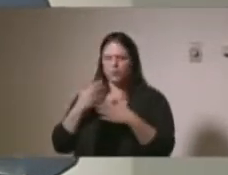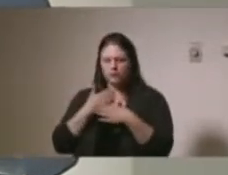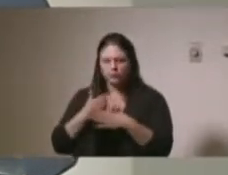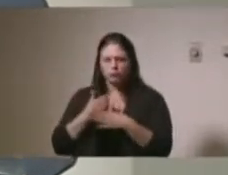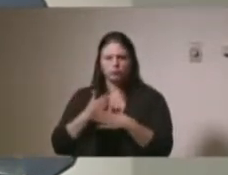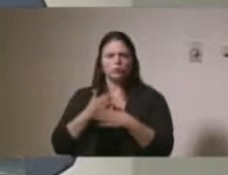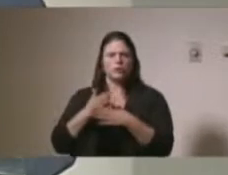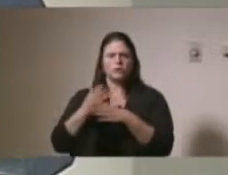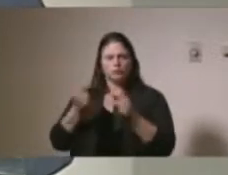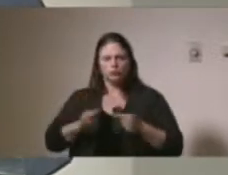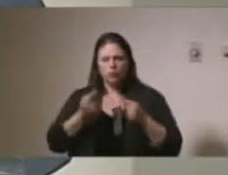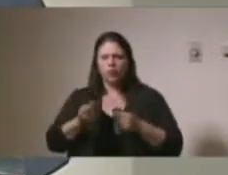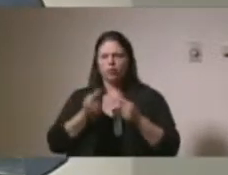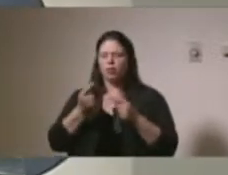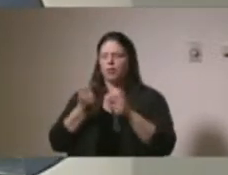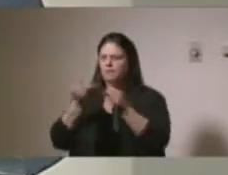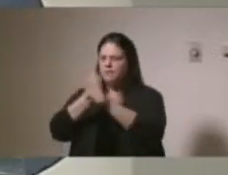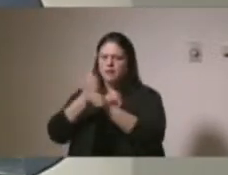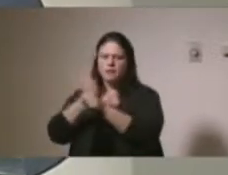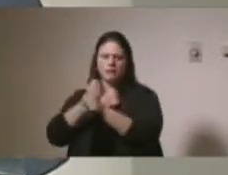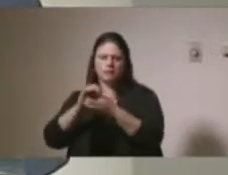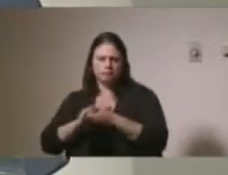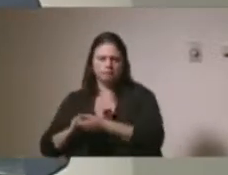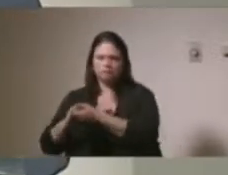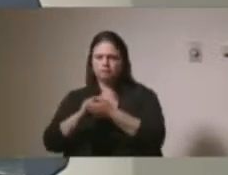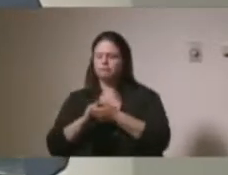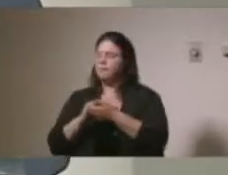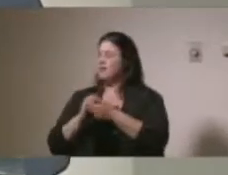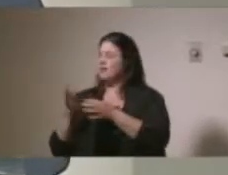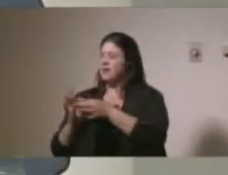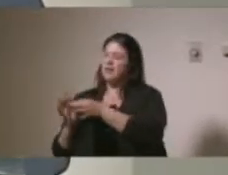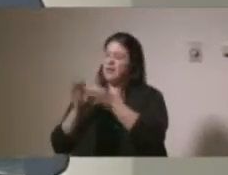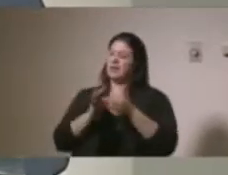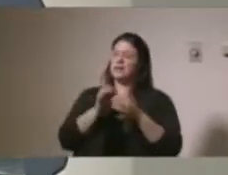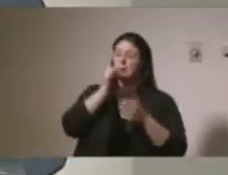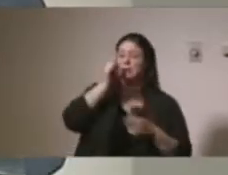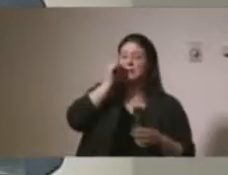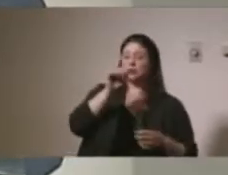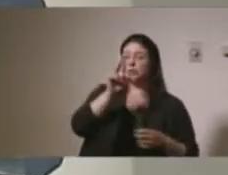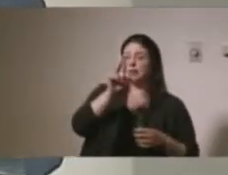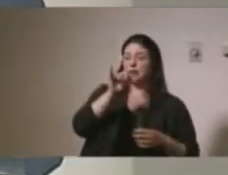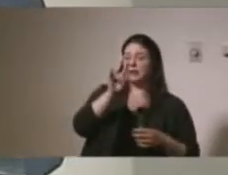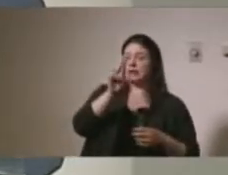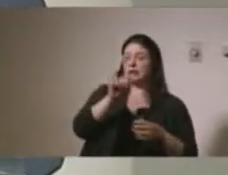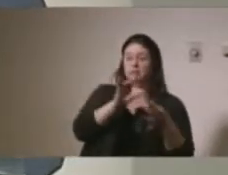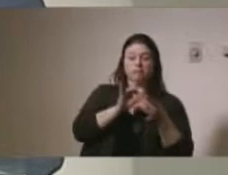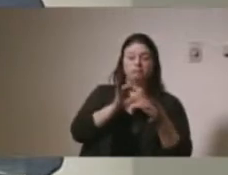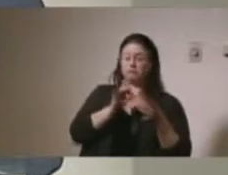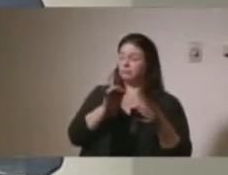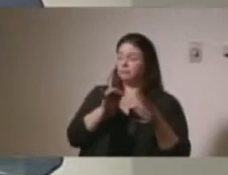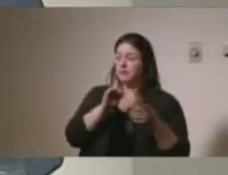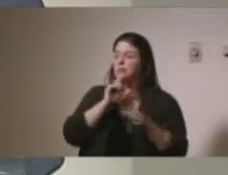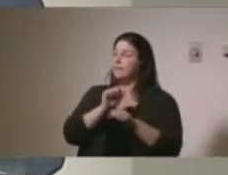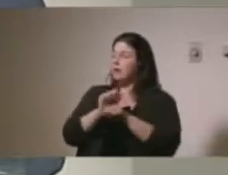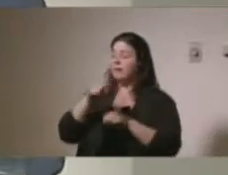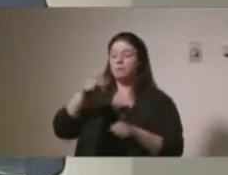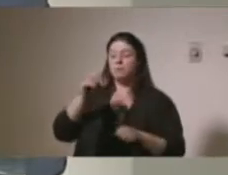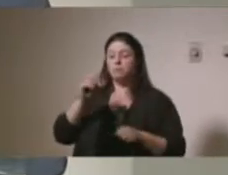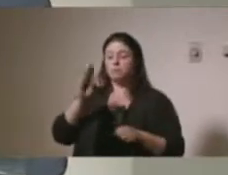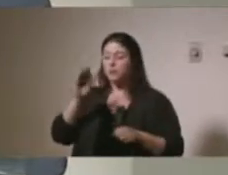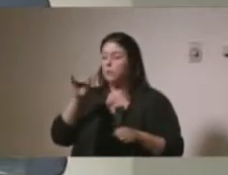fights around this issue. And what Linda McQuaig said yesterday is the fact that the postal bank can be a